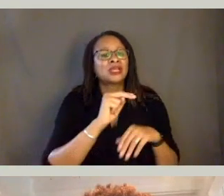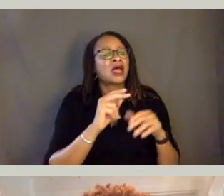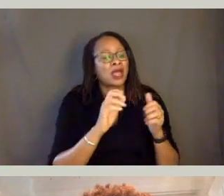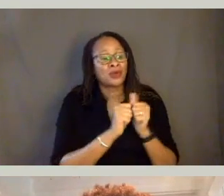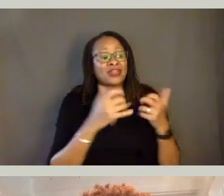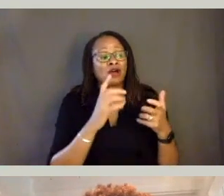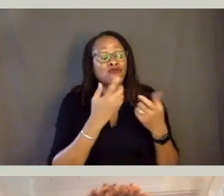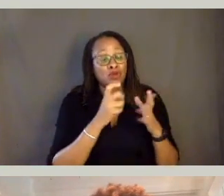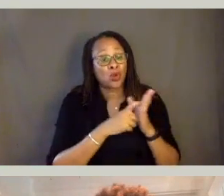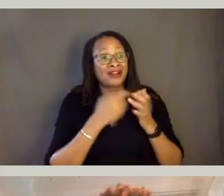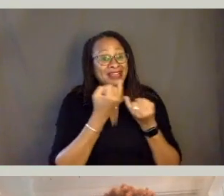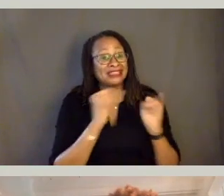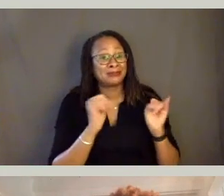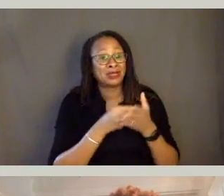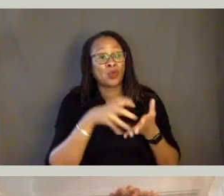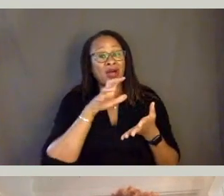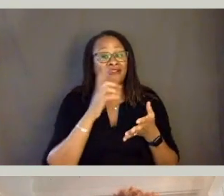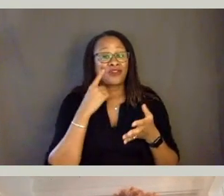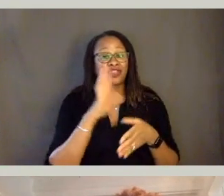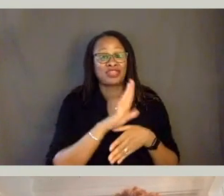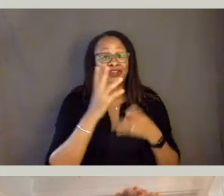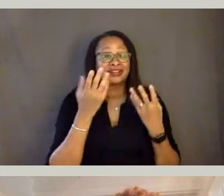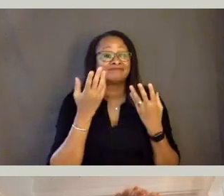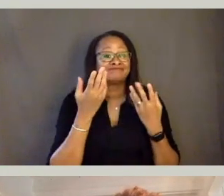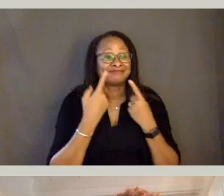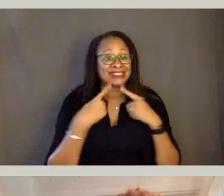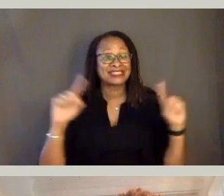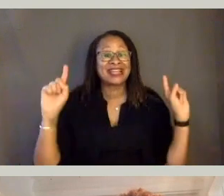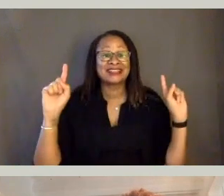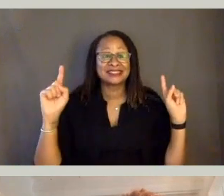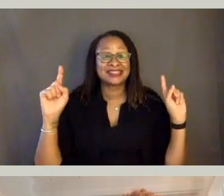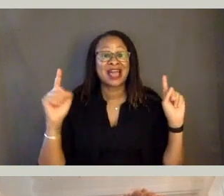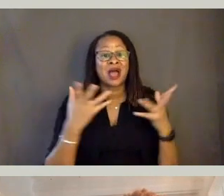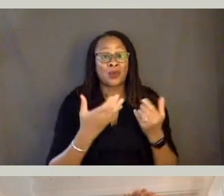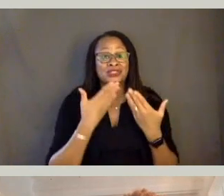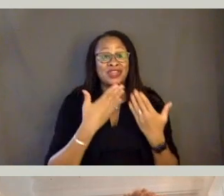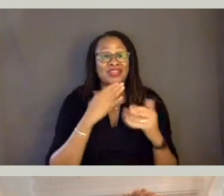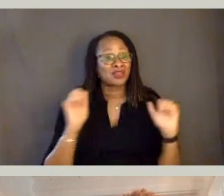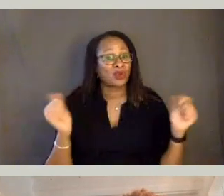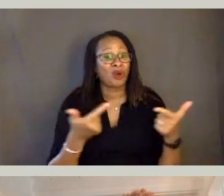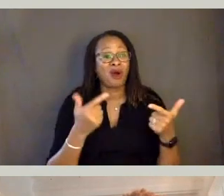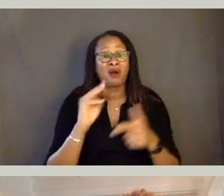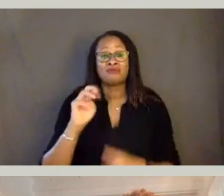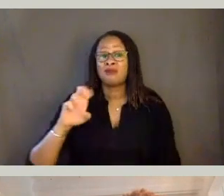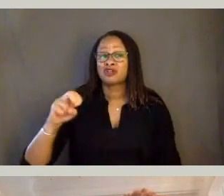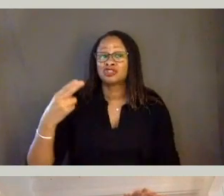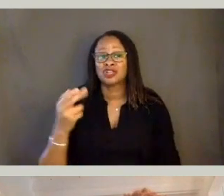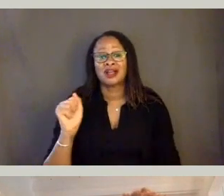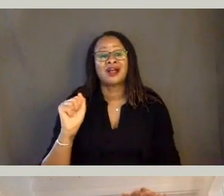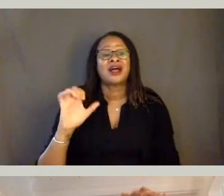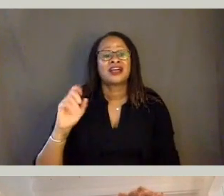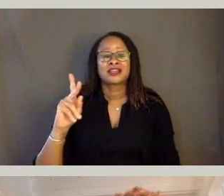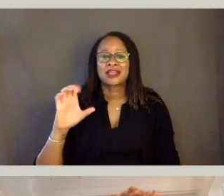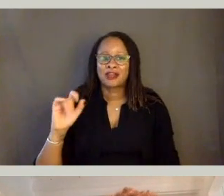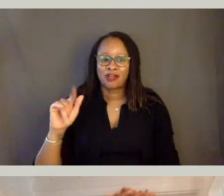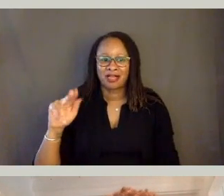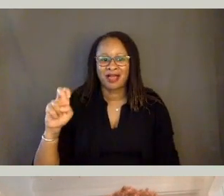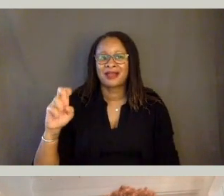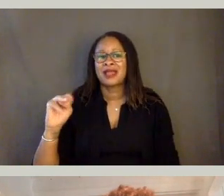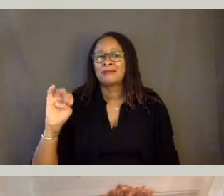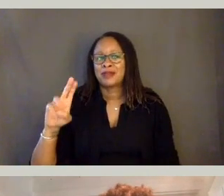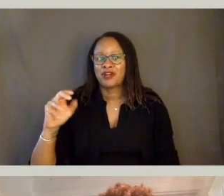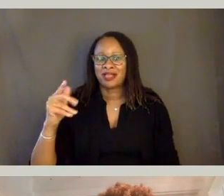So I just want to thank all of you, Marcia, Caroline, Marilyn,